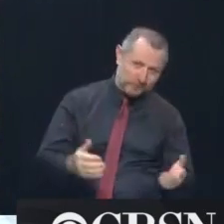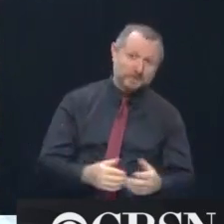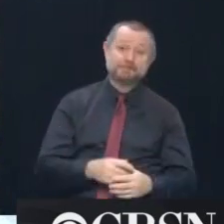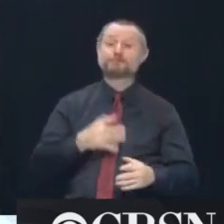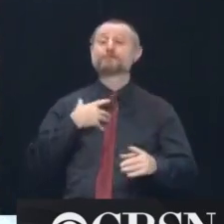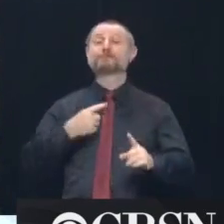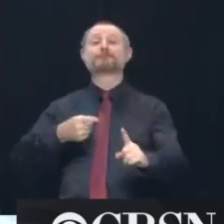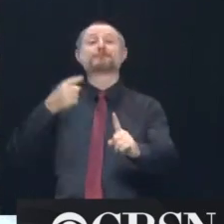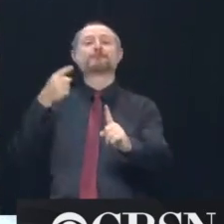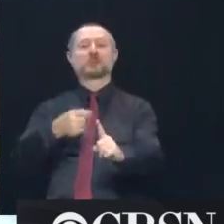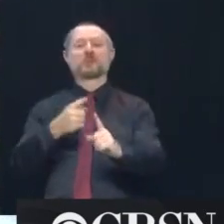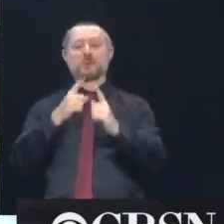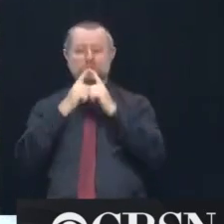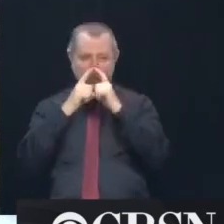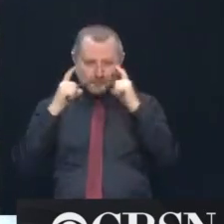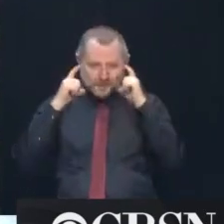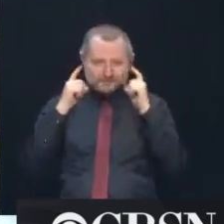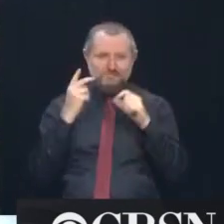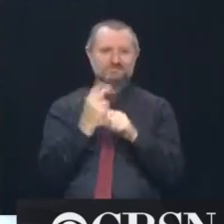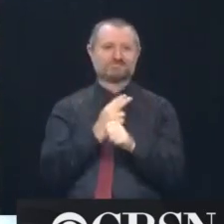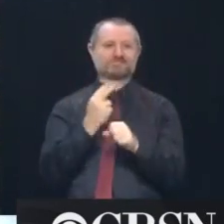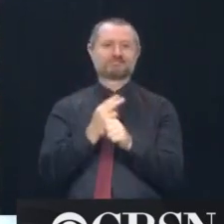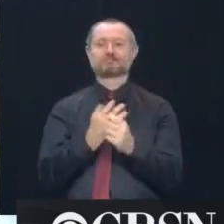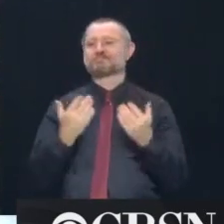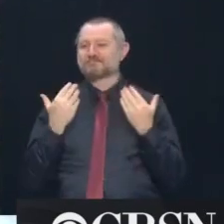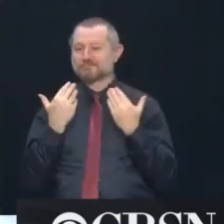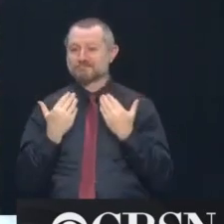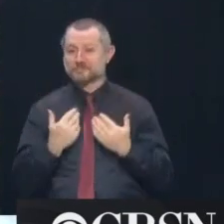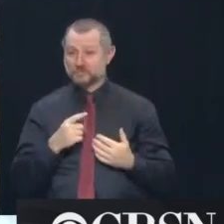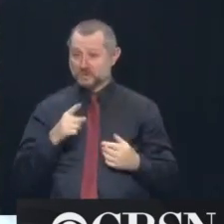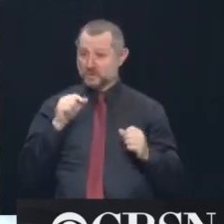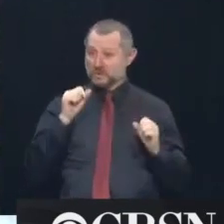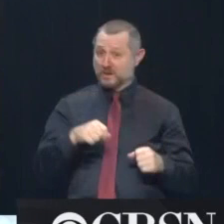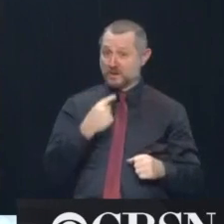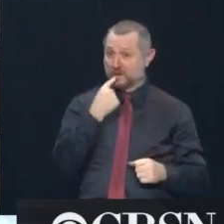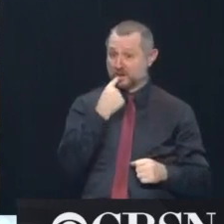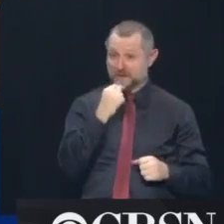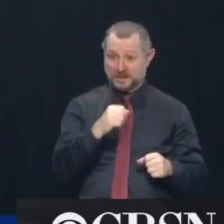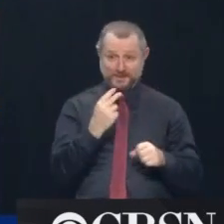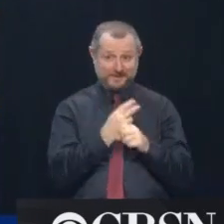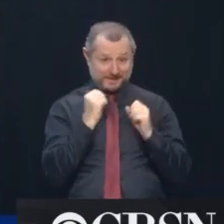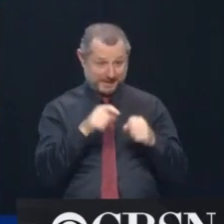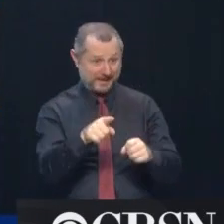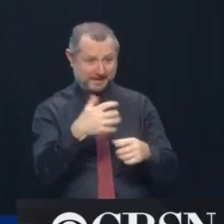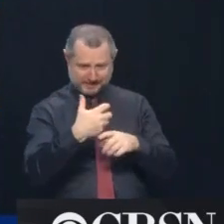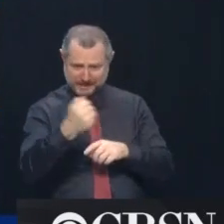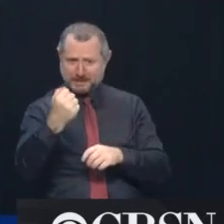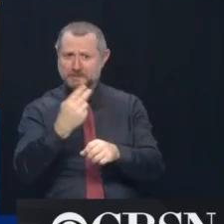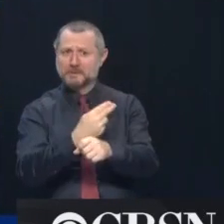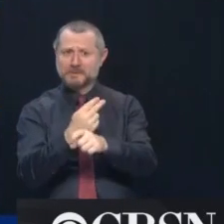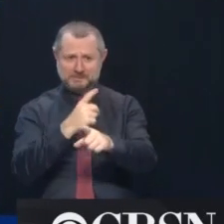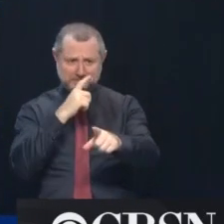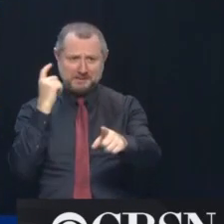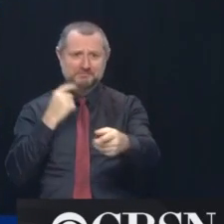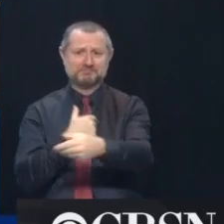mask. You can have this special edition turkey mask. We're going to be giving them